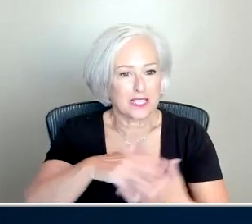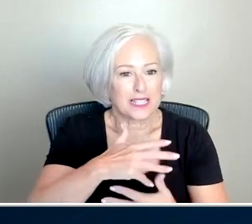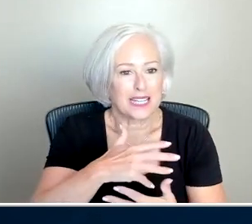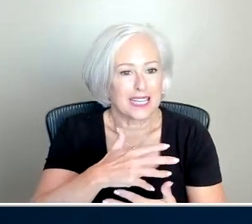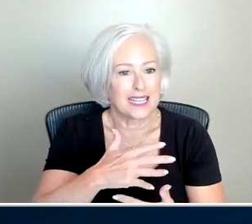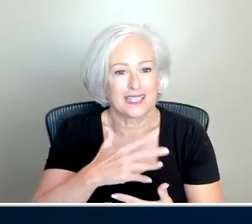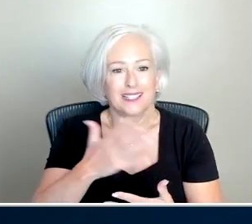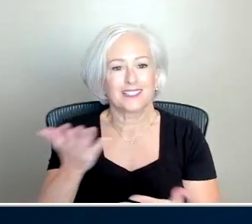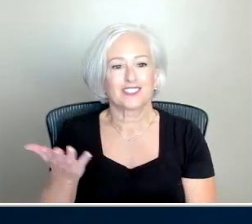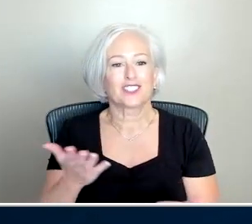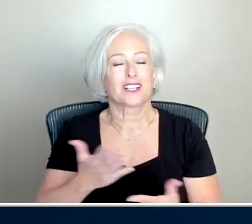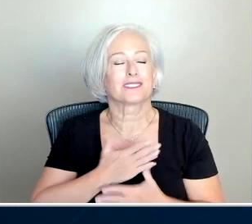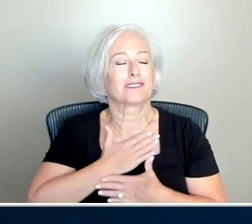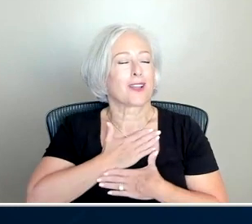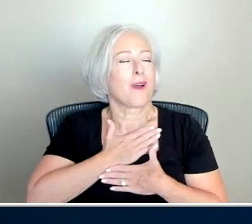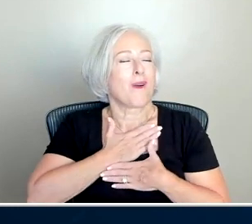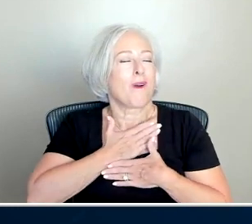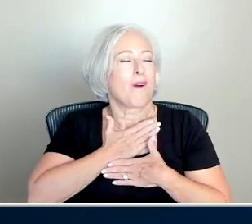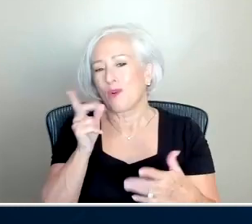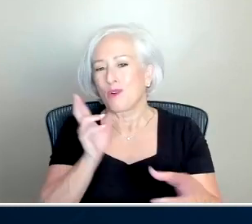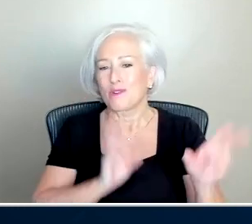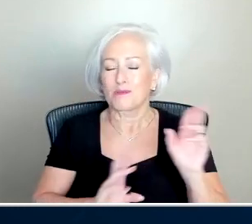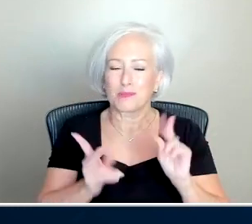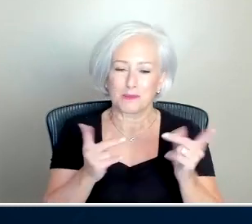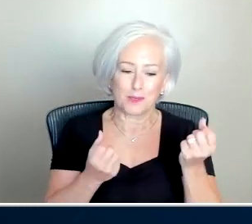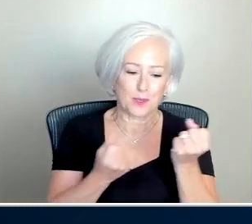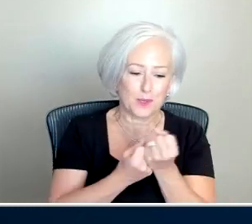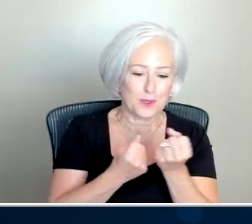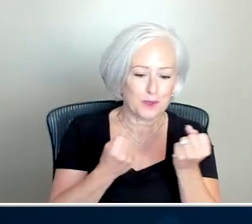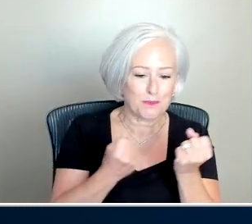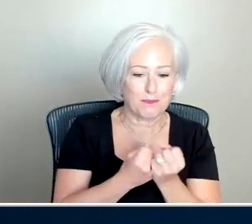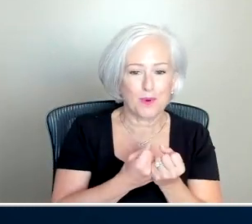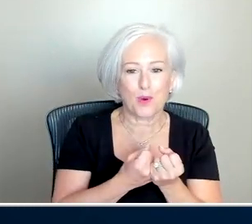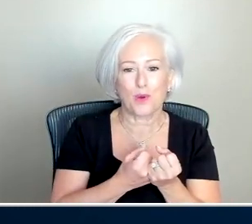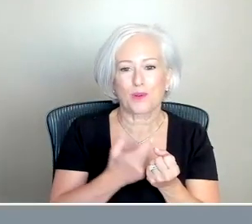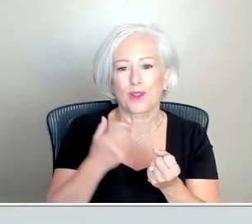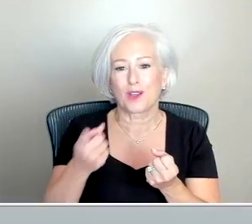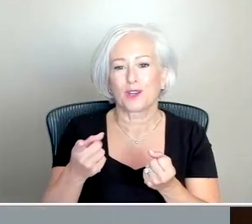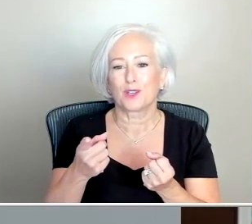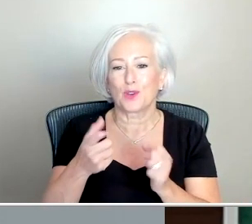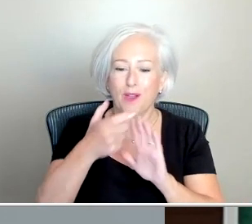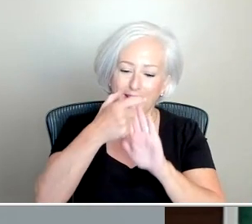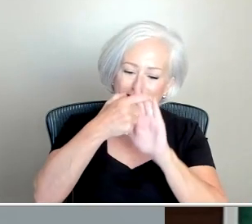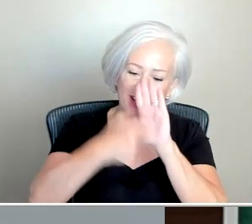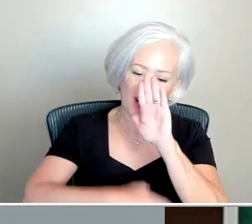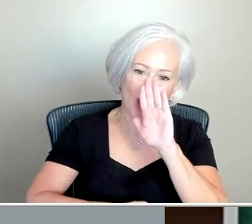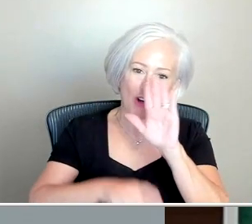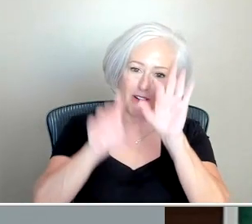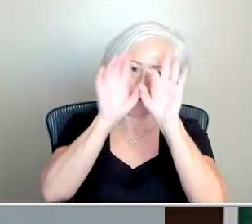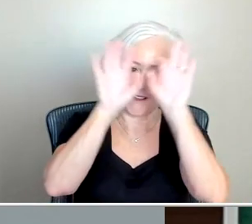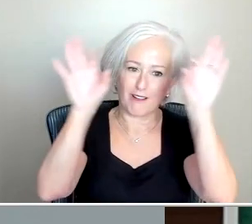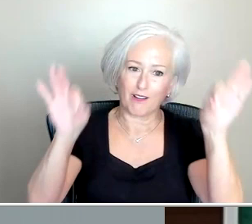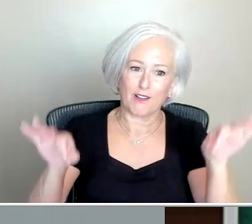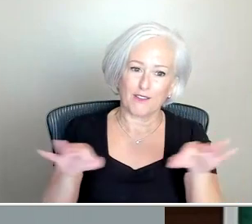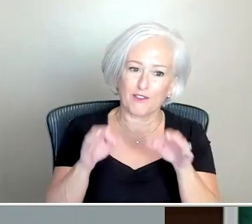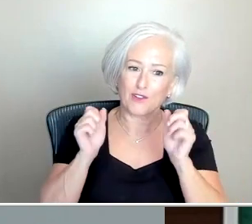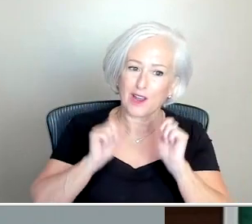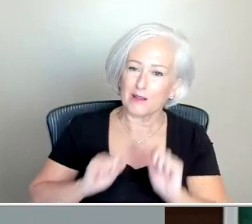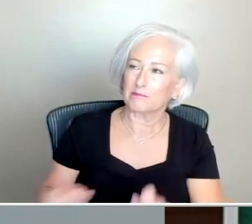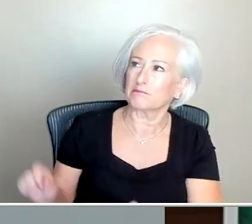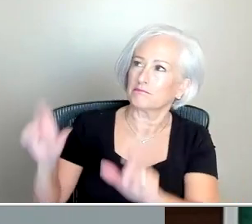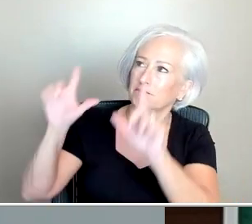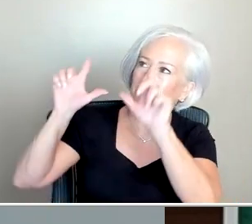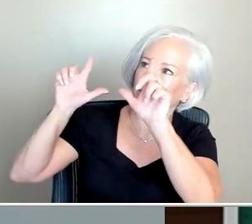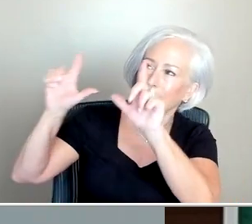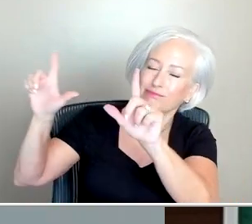to the viewers and the people who supported you in the community. You have a framed article on your wall that the Kansas City Star did for you as you